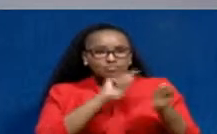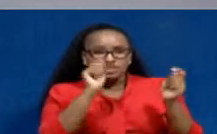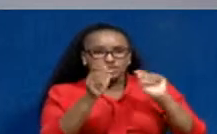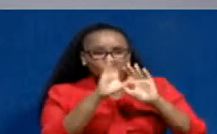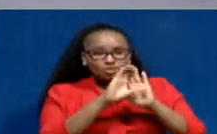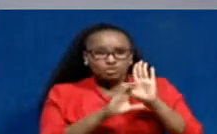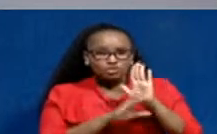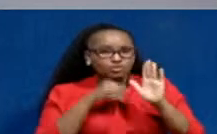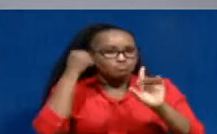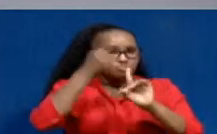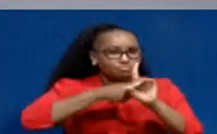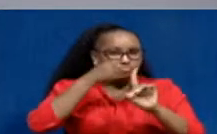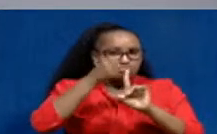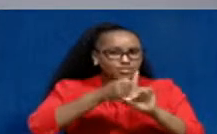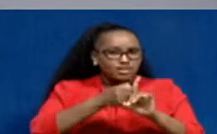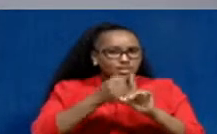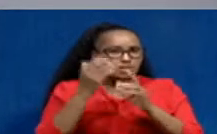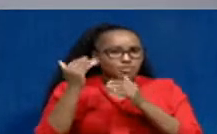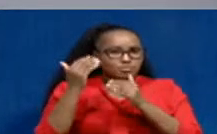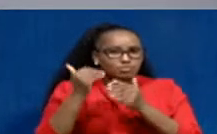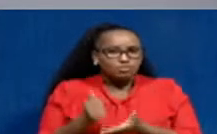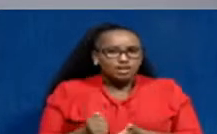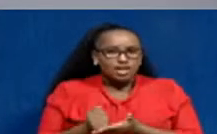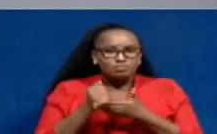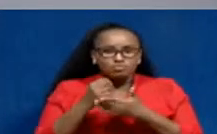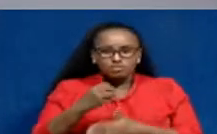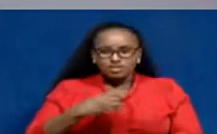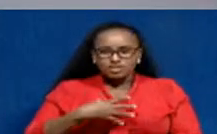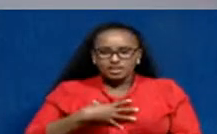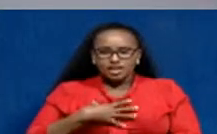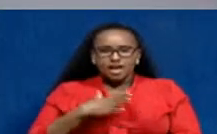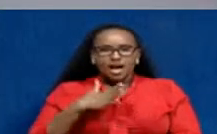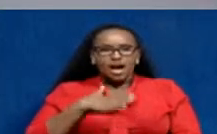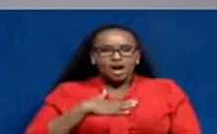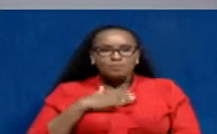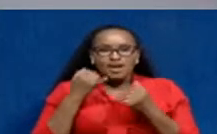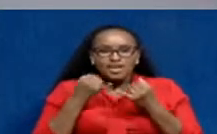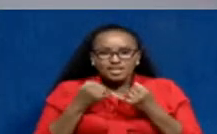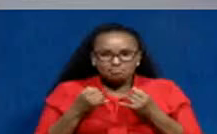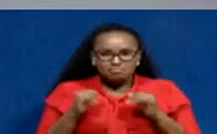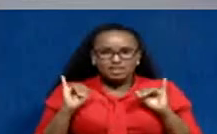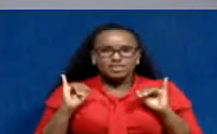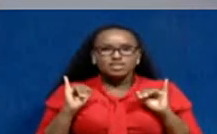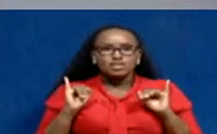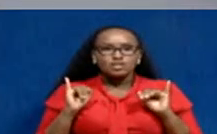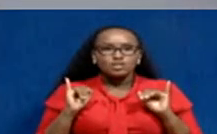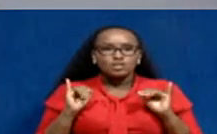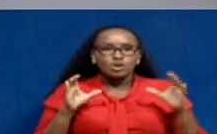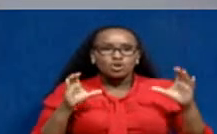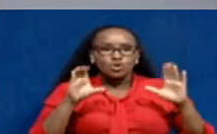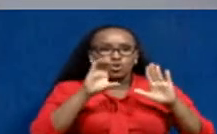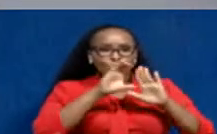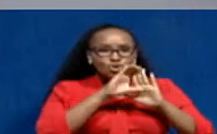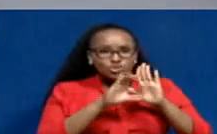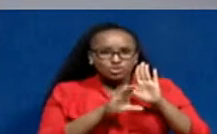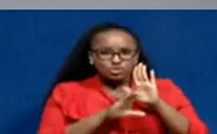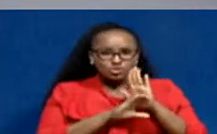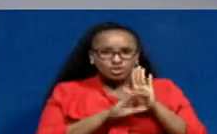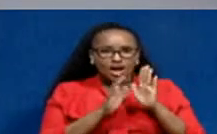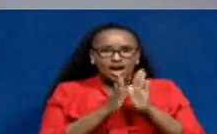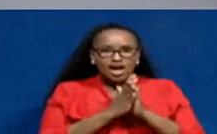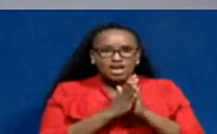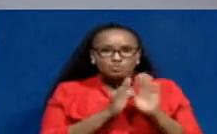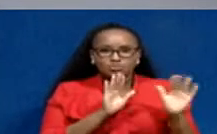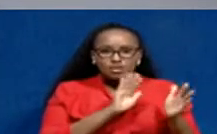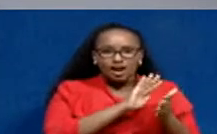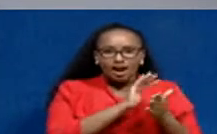referendum was meant to retire our independence constitution and align